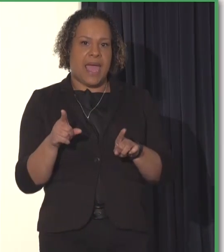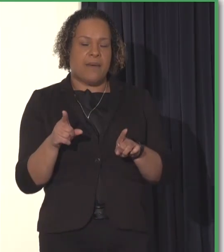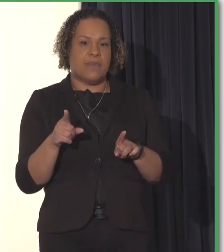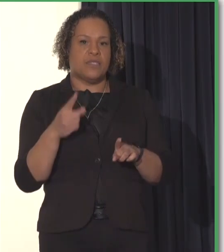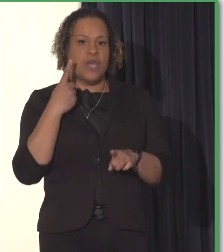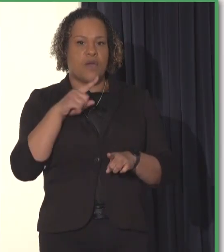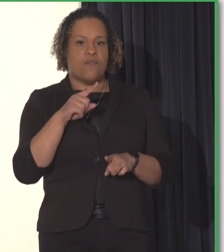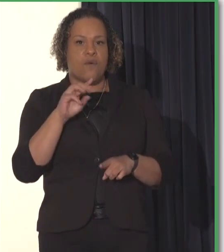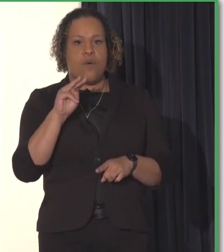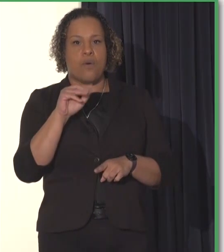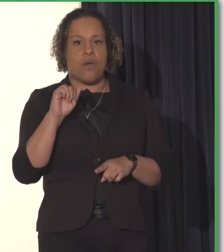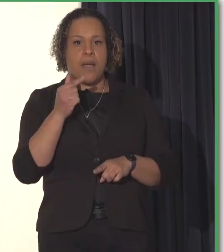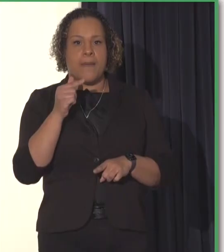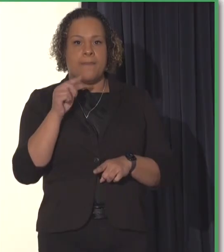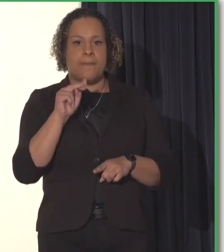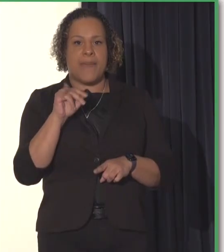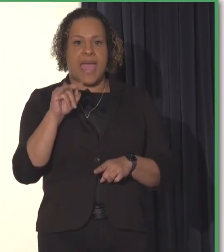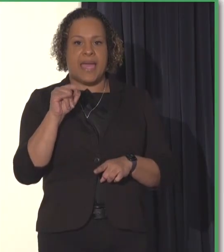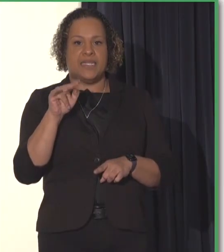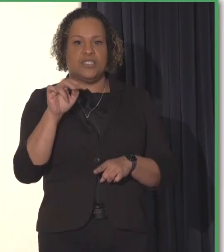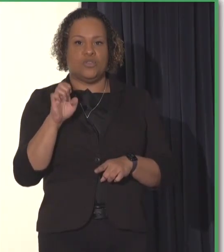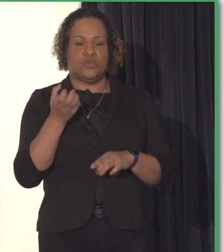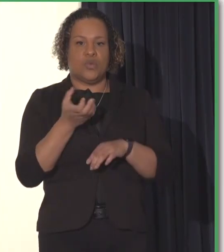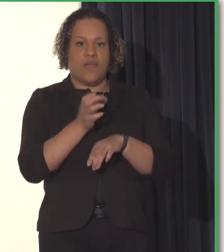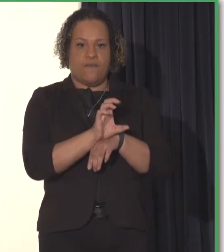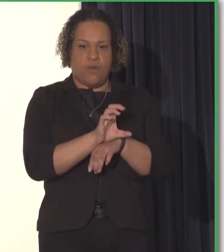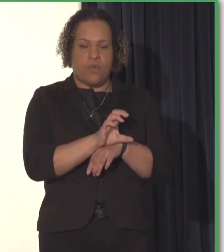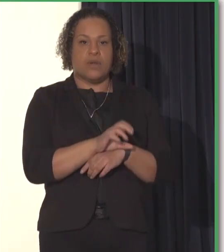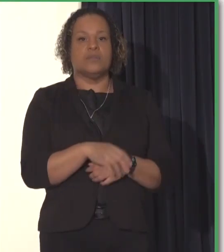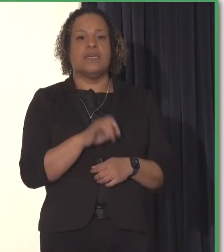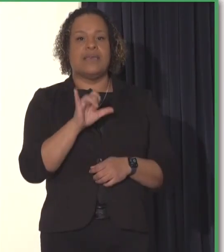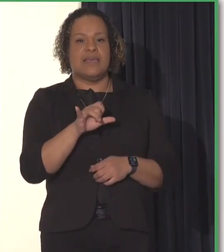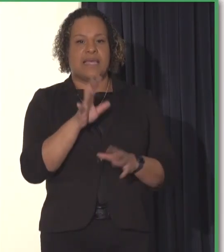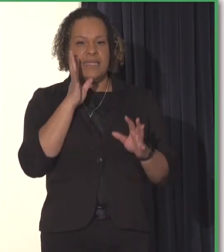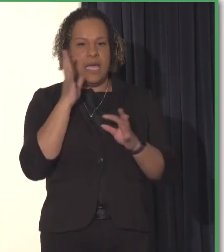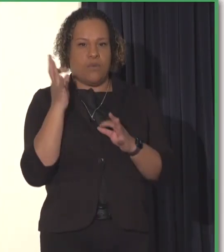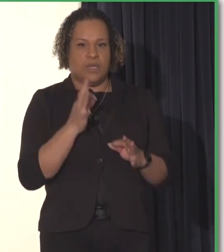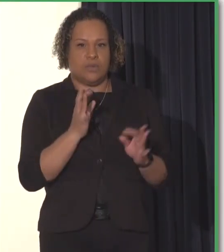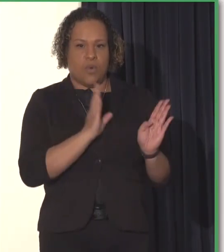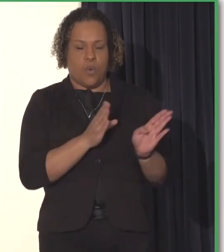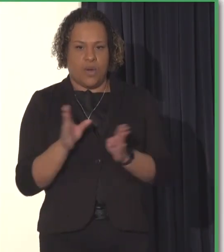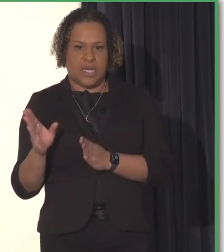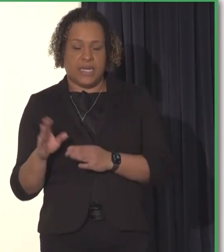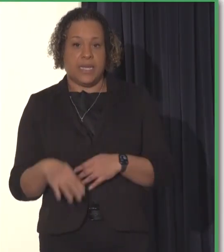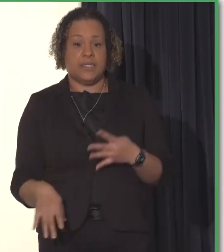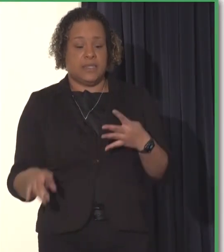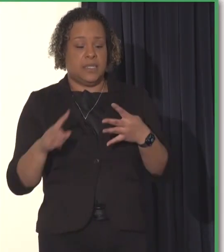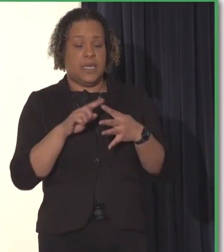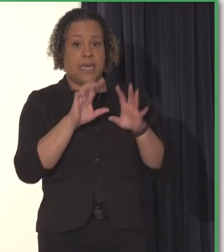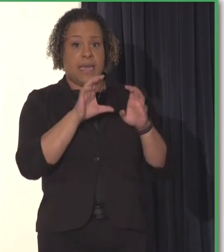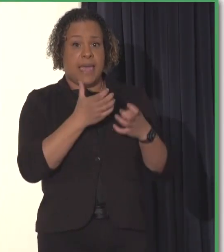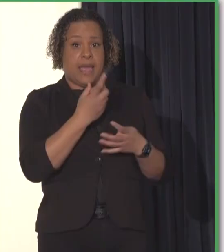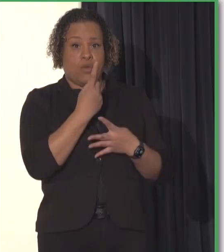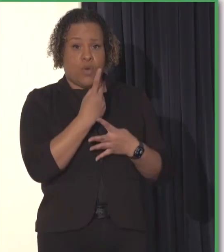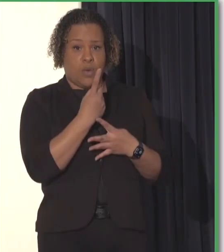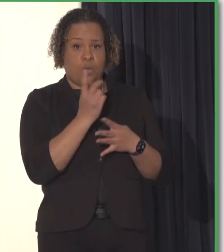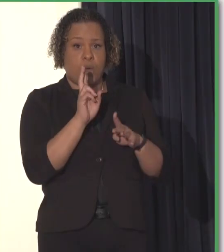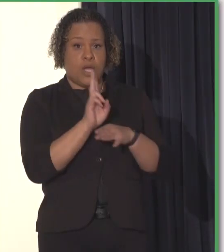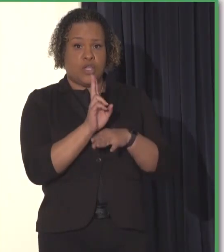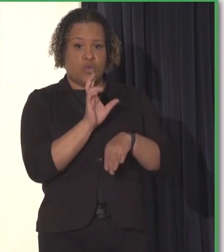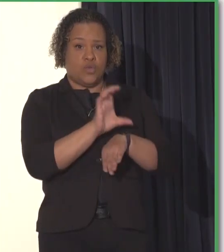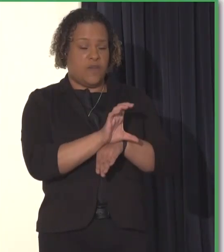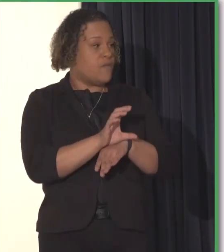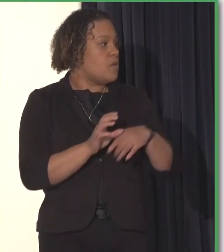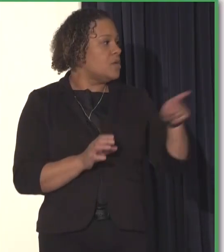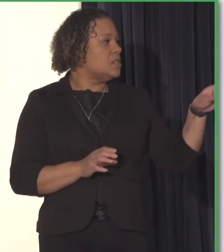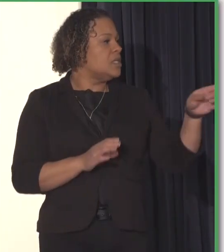is the primary determining factor of how we organize it. And the category 1, use of force. Excuse